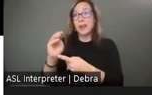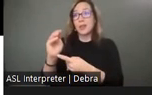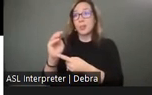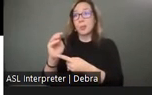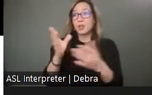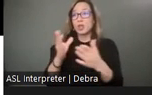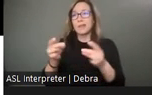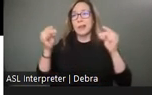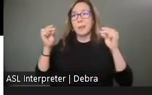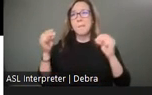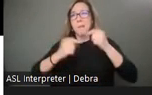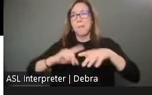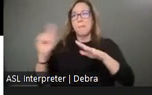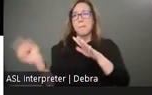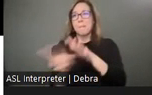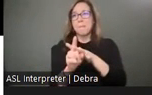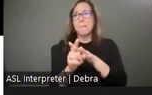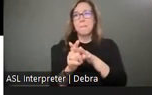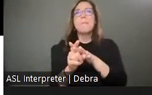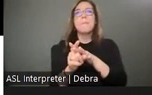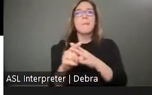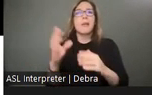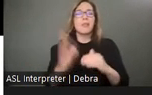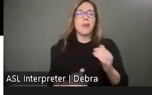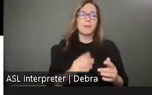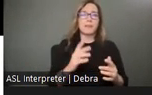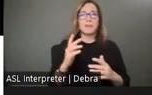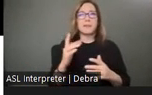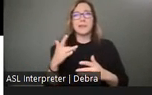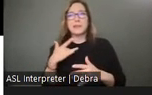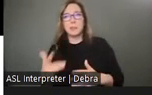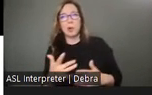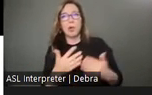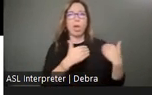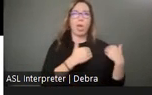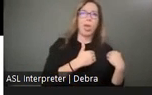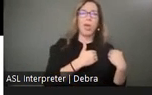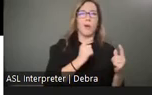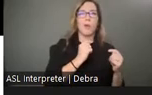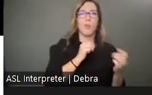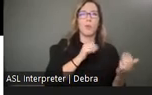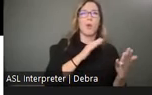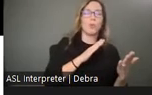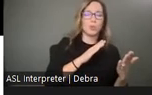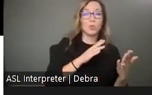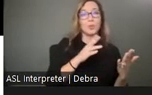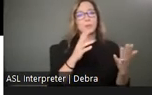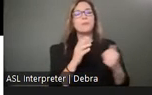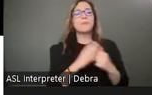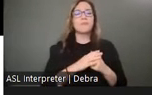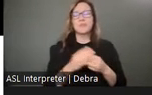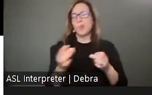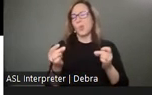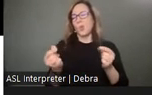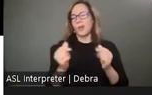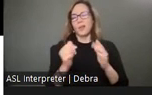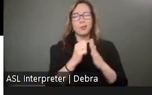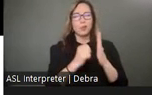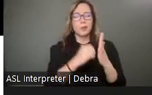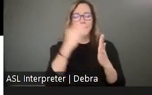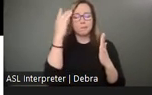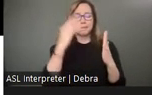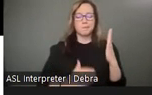ground quicker, much quicker than using the traditional approach. So here you'll see we have outlined a quick agenda for you all.